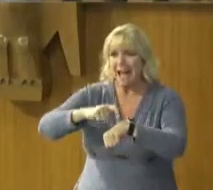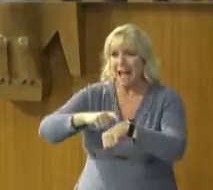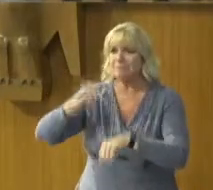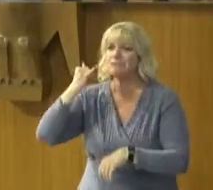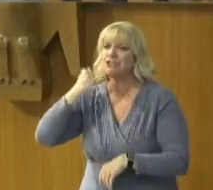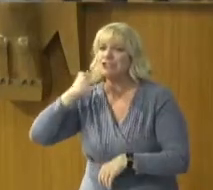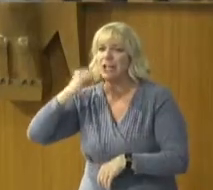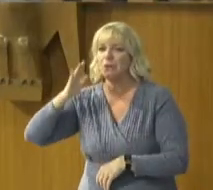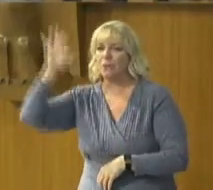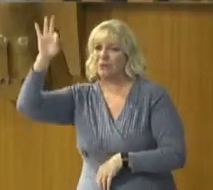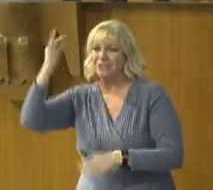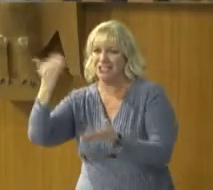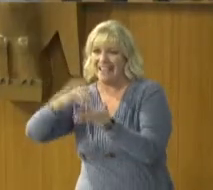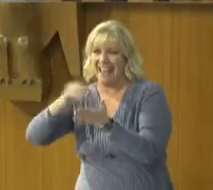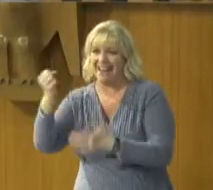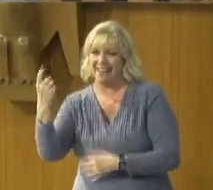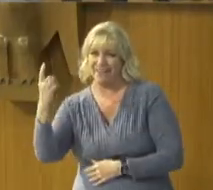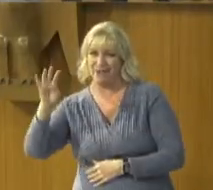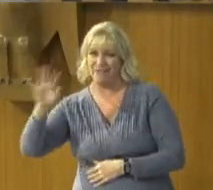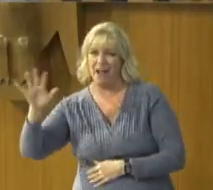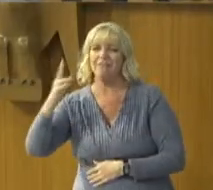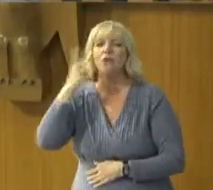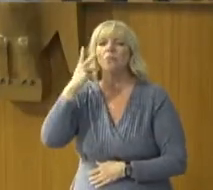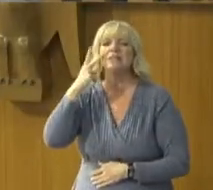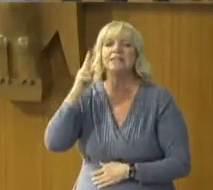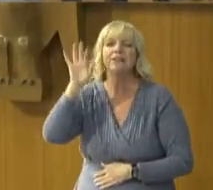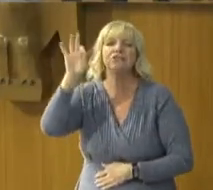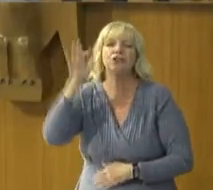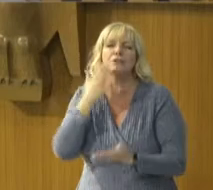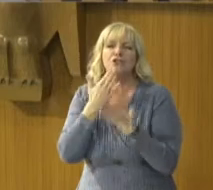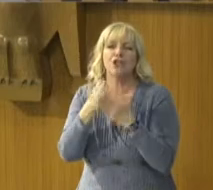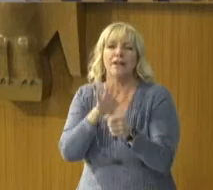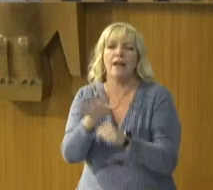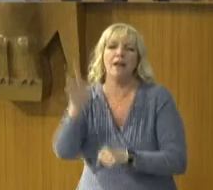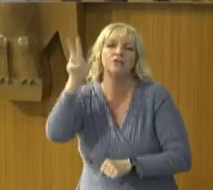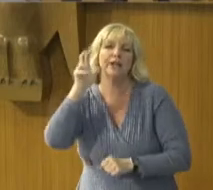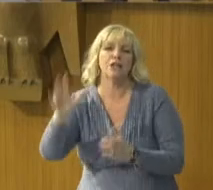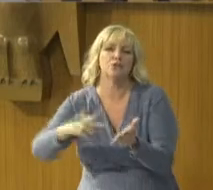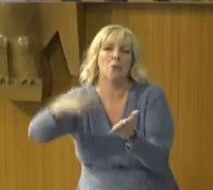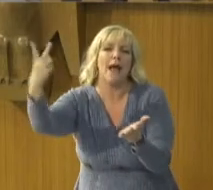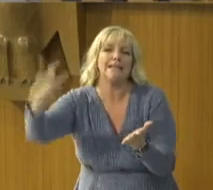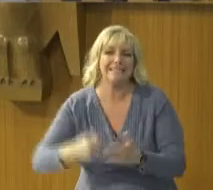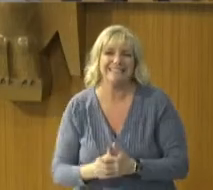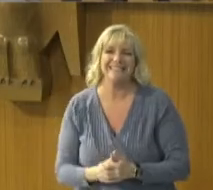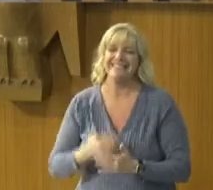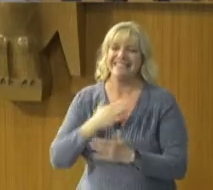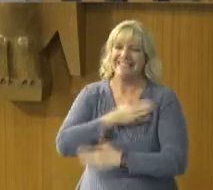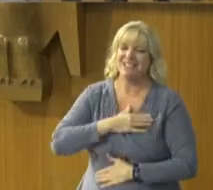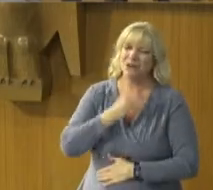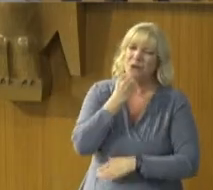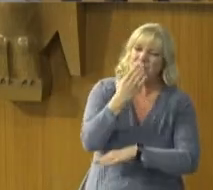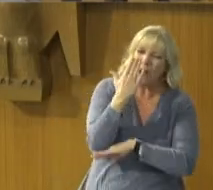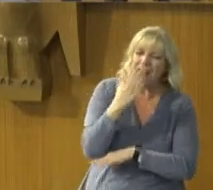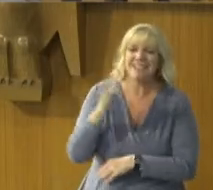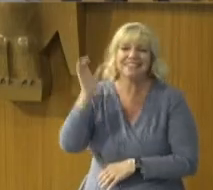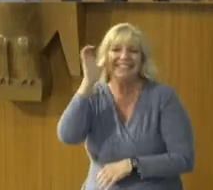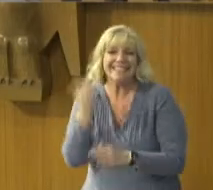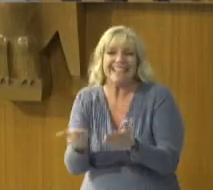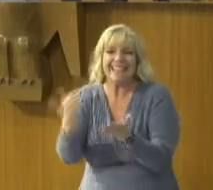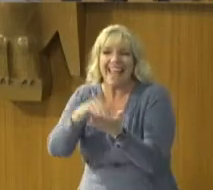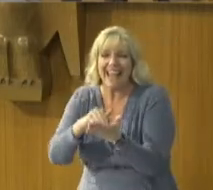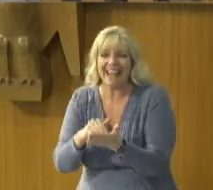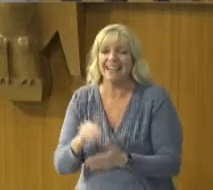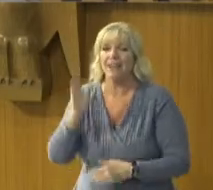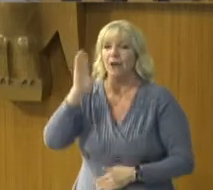again at 11:45. We'll see if the sermon's good enough to hear twice. You can enjoy brunch, get the sermon a second time. We're going to have